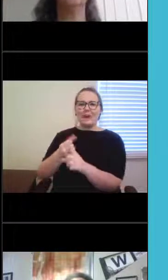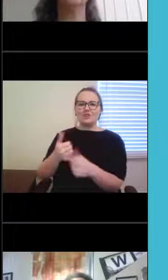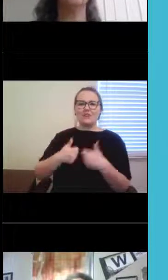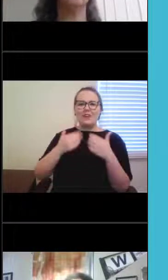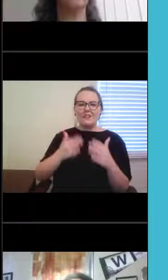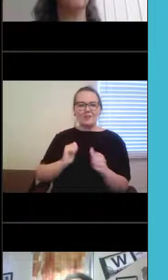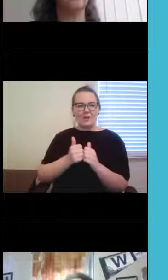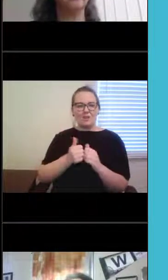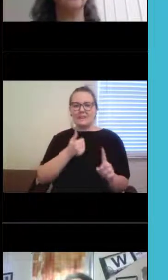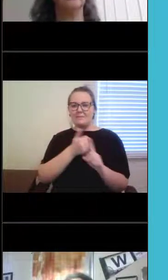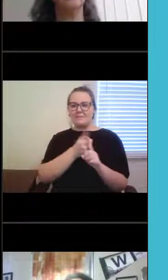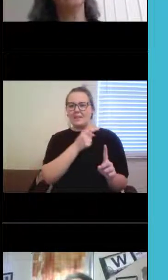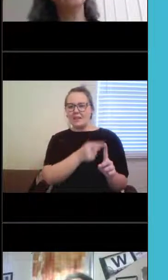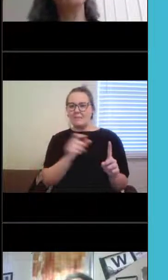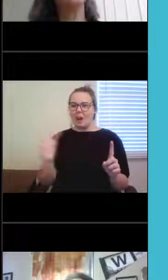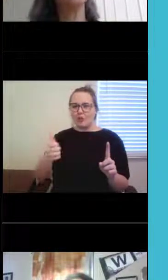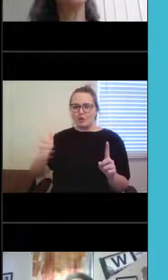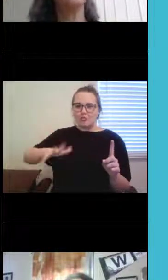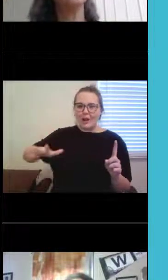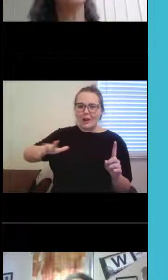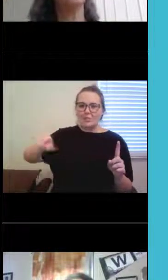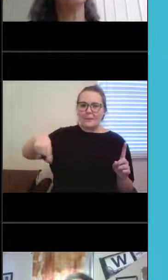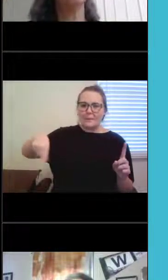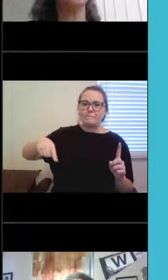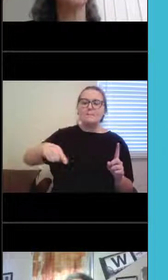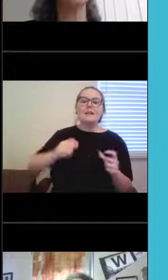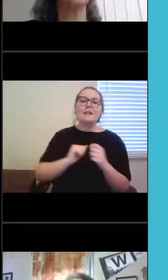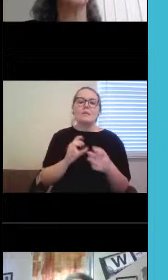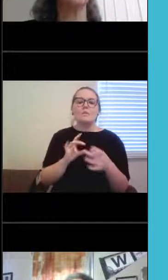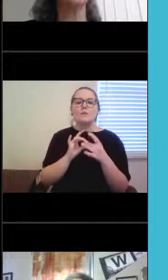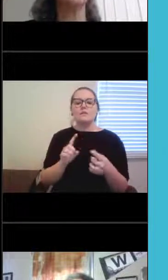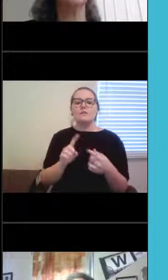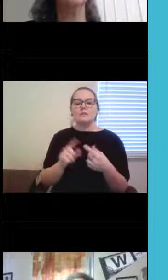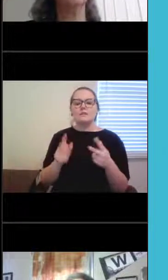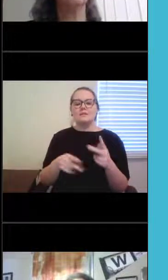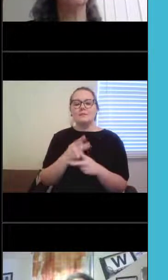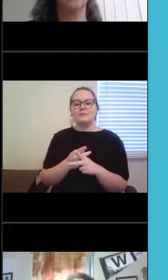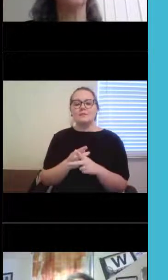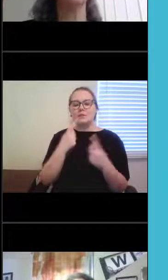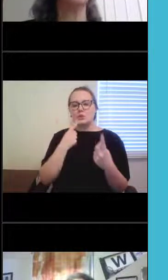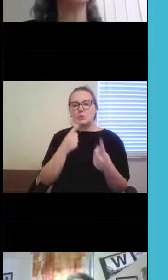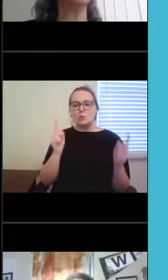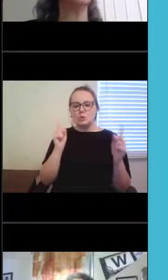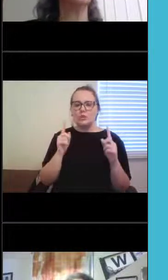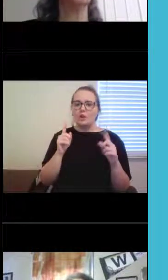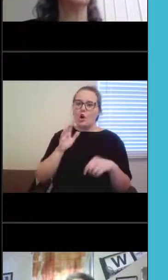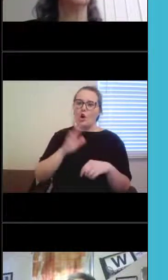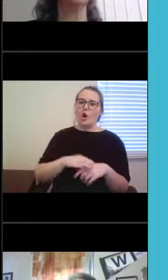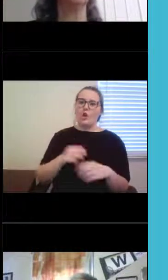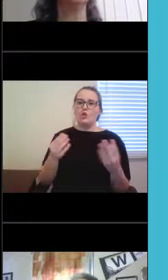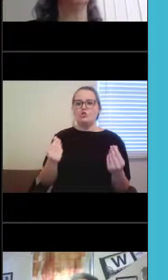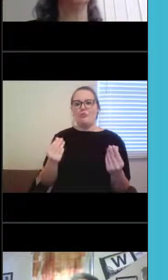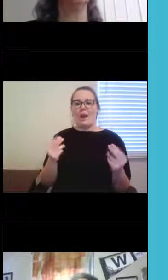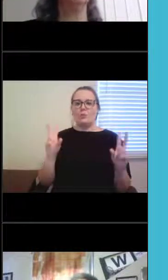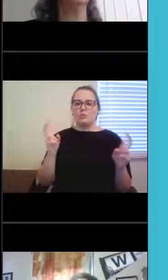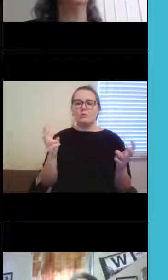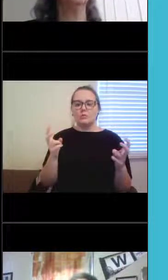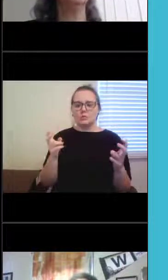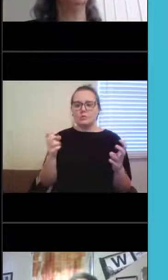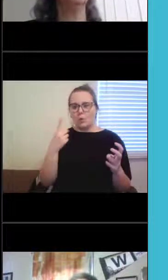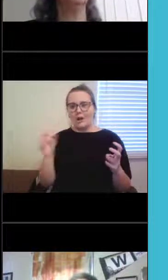them, others around them, and also how it relates to these types of disclosures, the sort of on-the-ground disclosures, right, to other